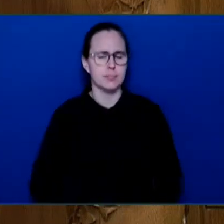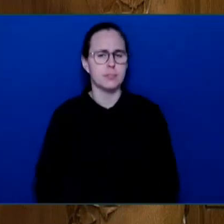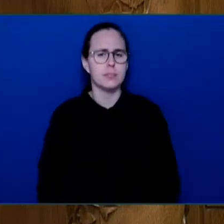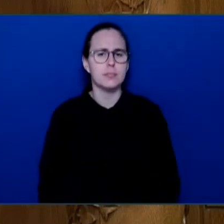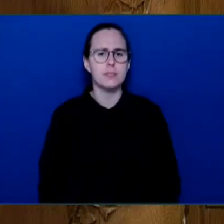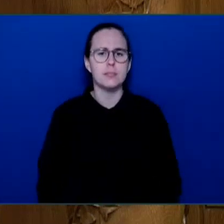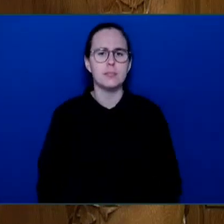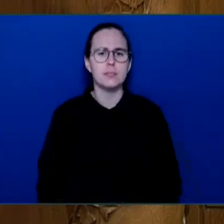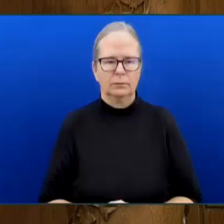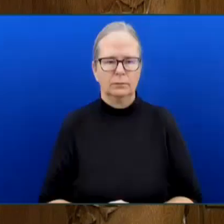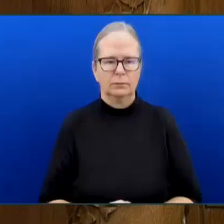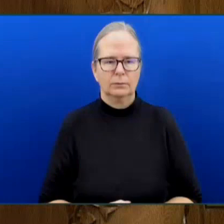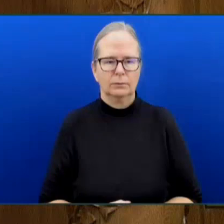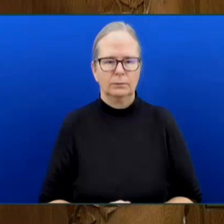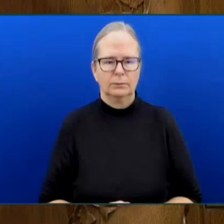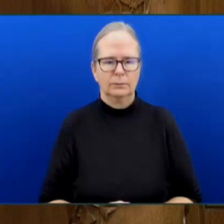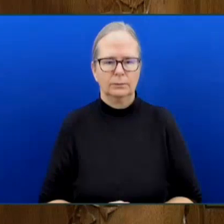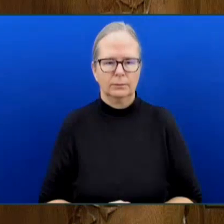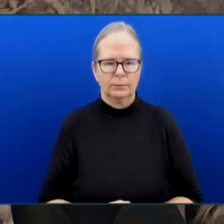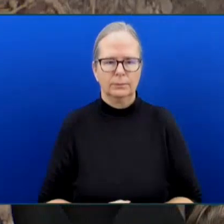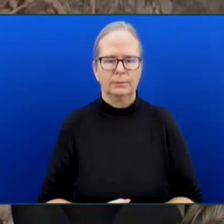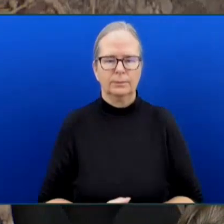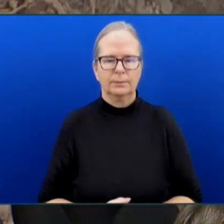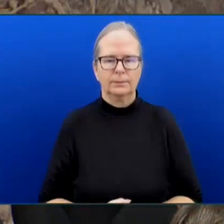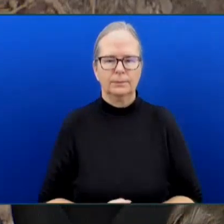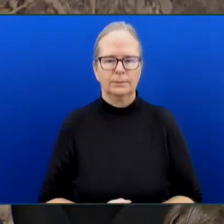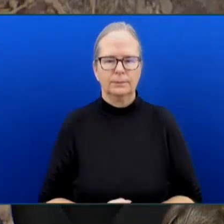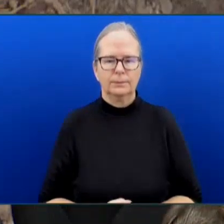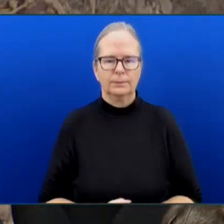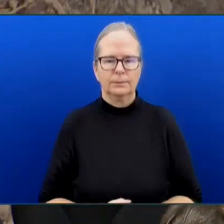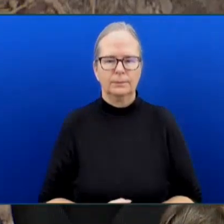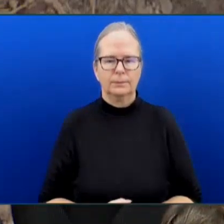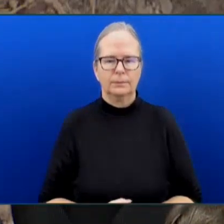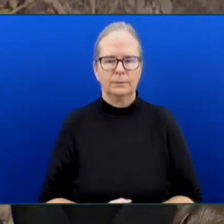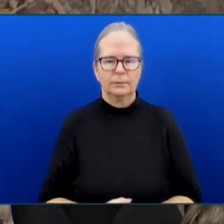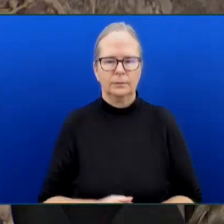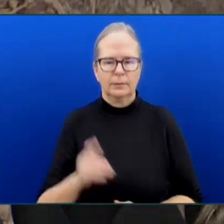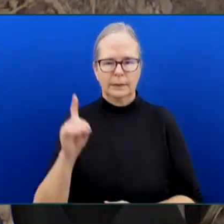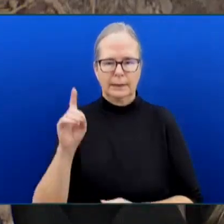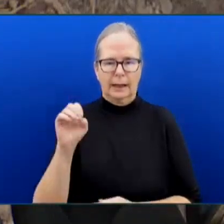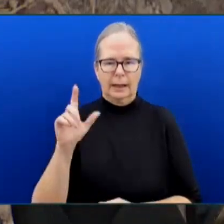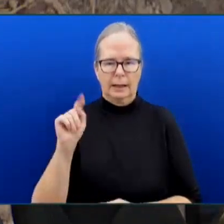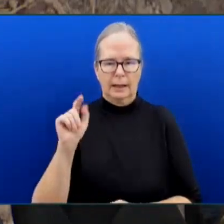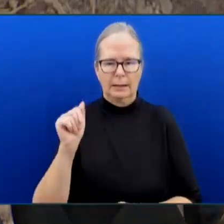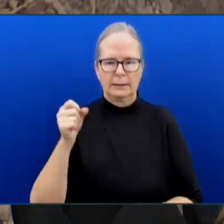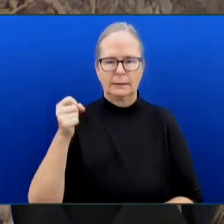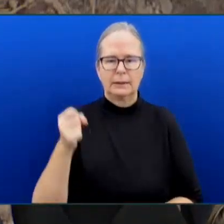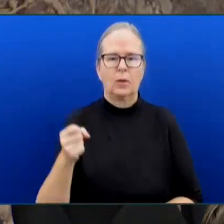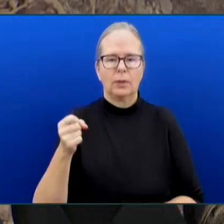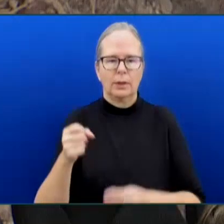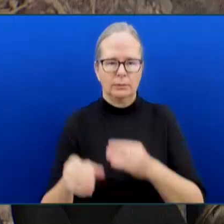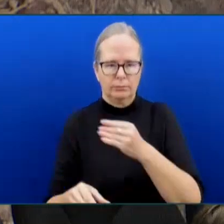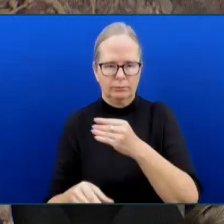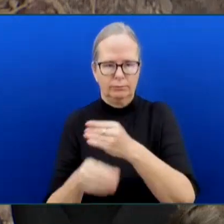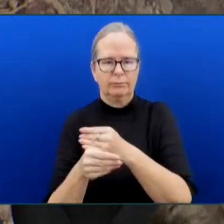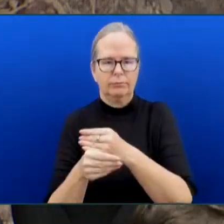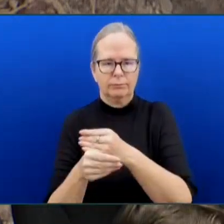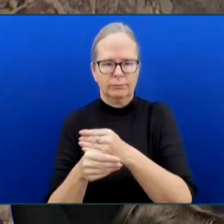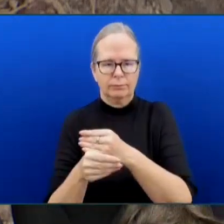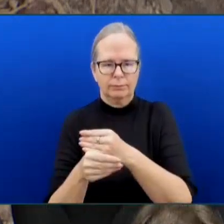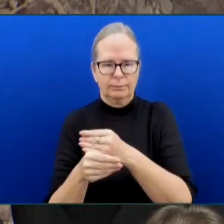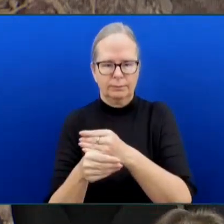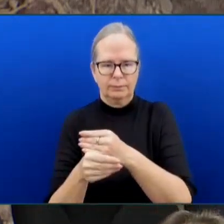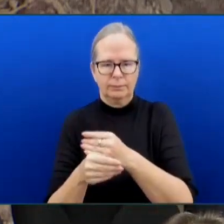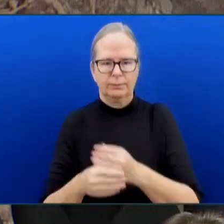Delta South supplemental. Thank you, Mr. Speaker. Well, this response certainly doesn't cut it, considering a lot of